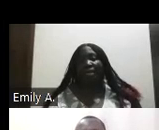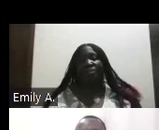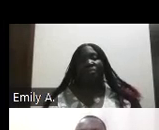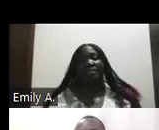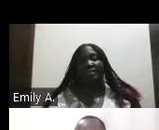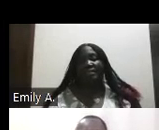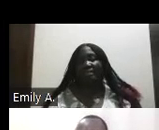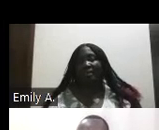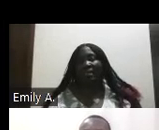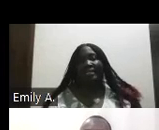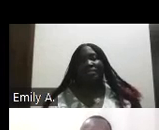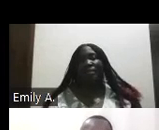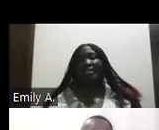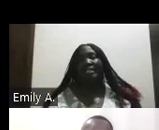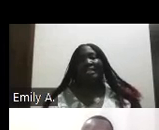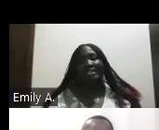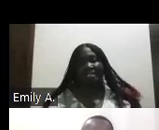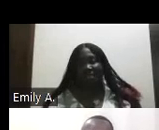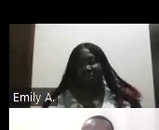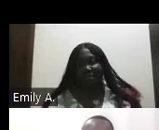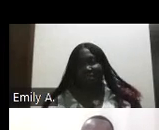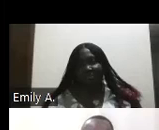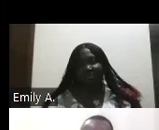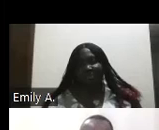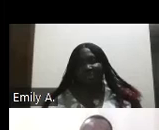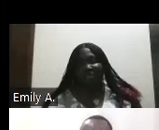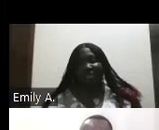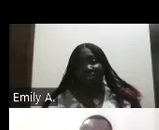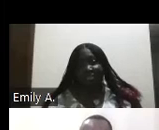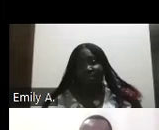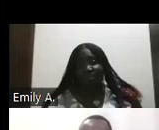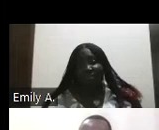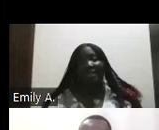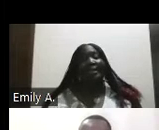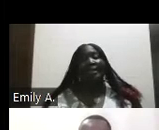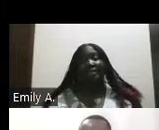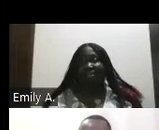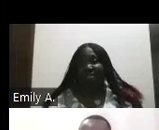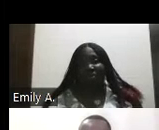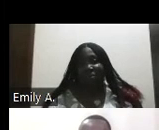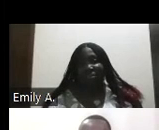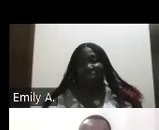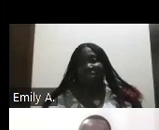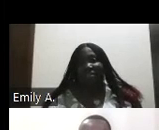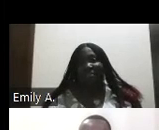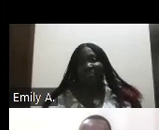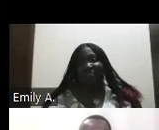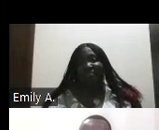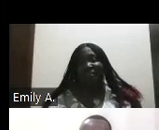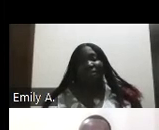we get overtasked, and yet we get less support. Less support, less